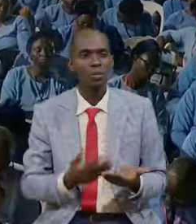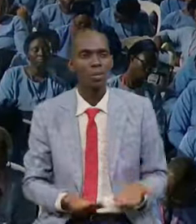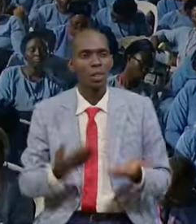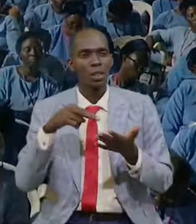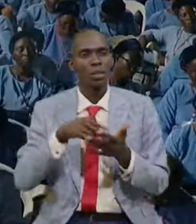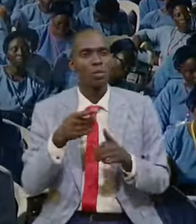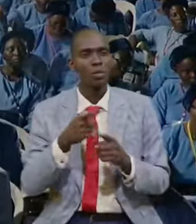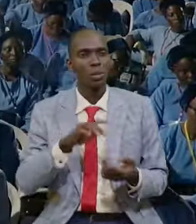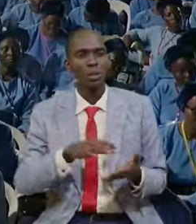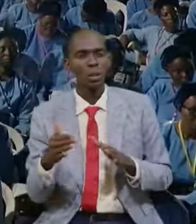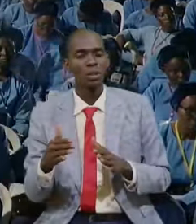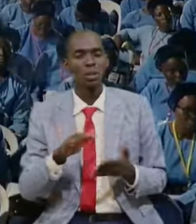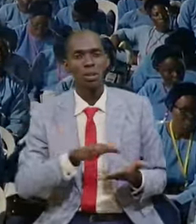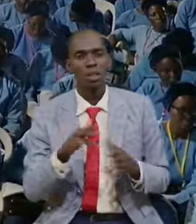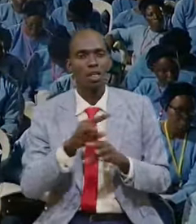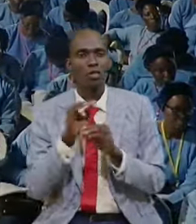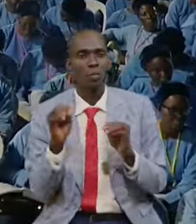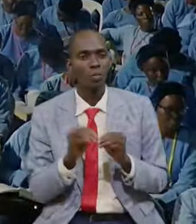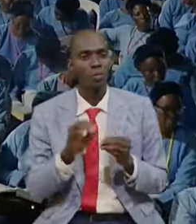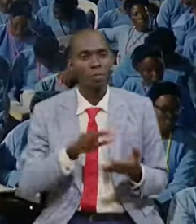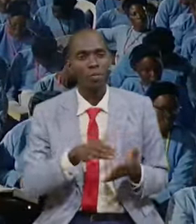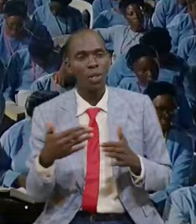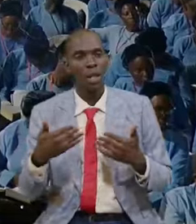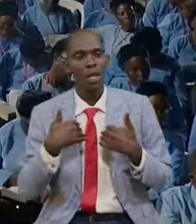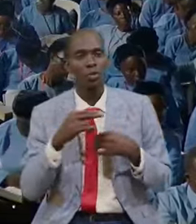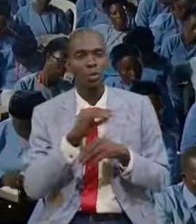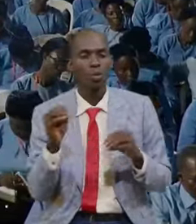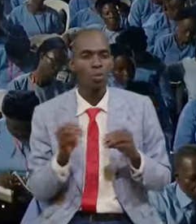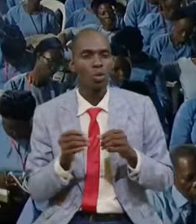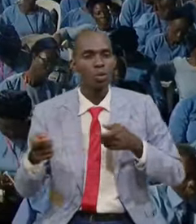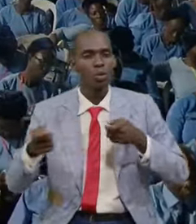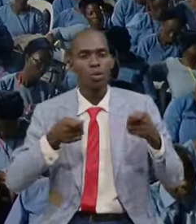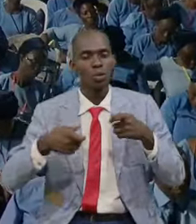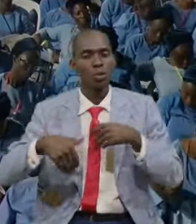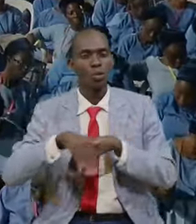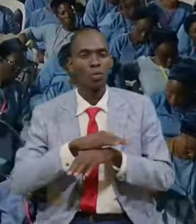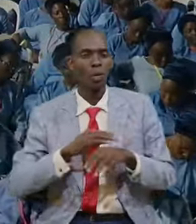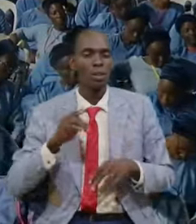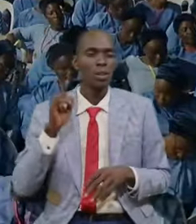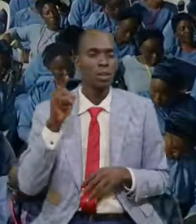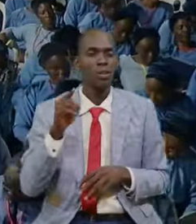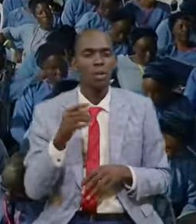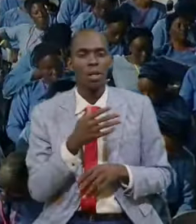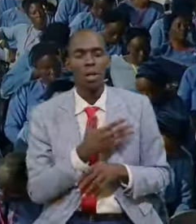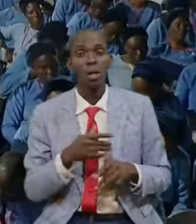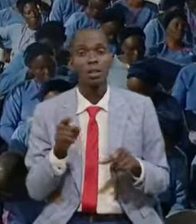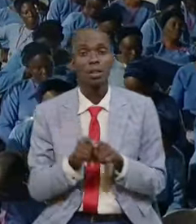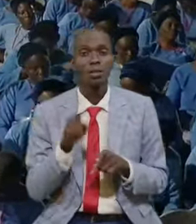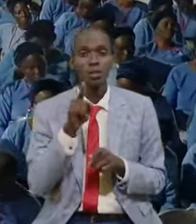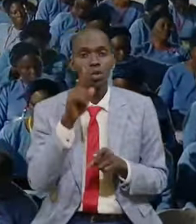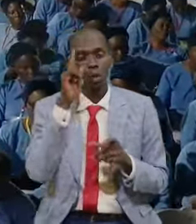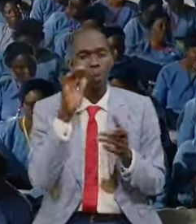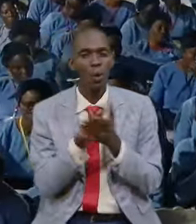more, death has no more dominion over him. And as you believe in the